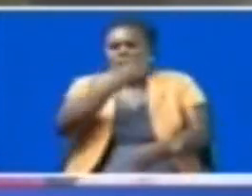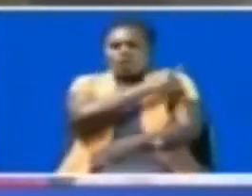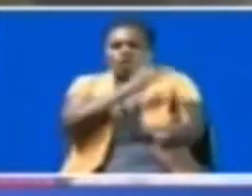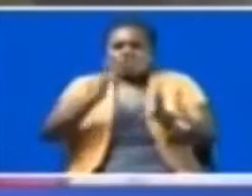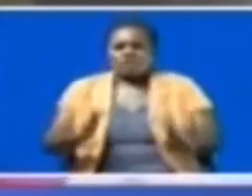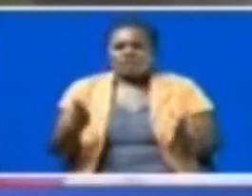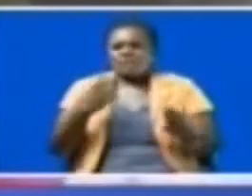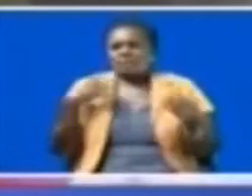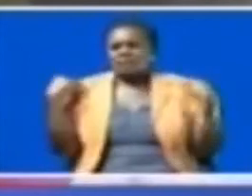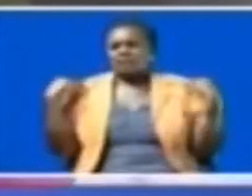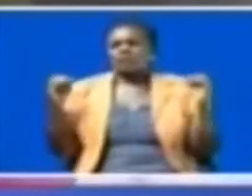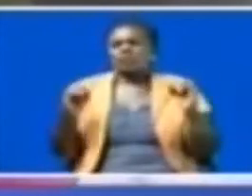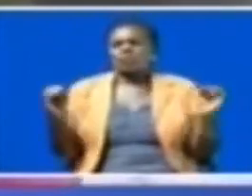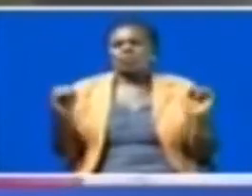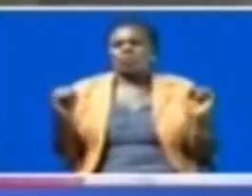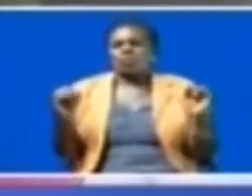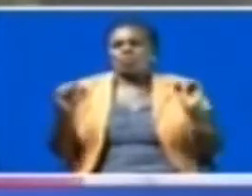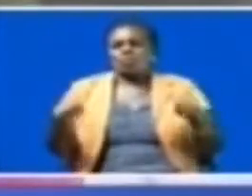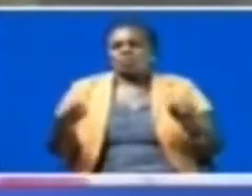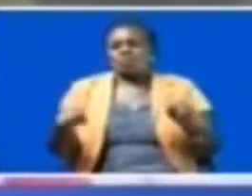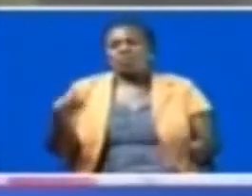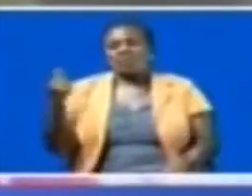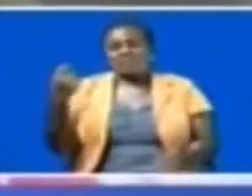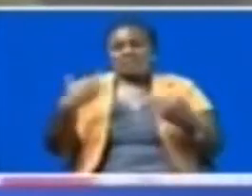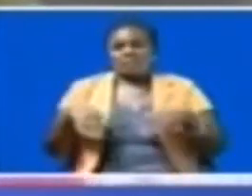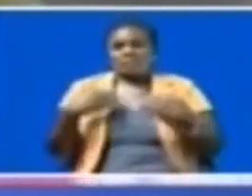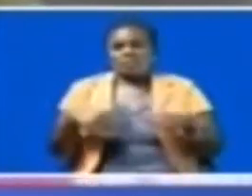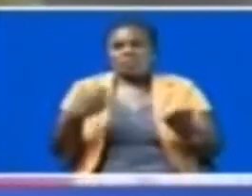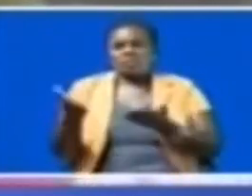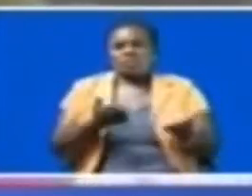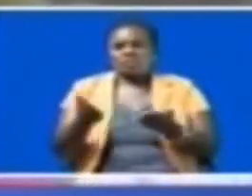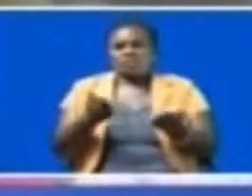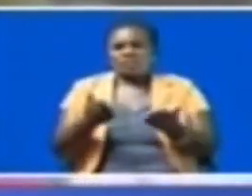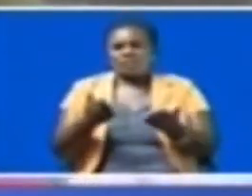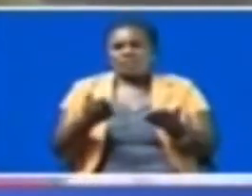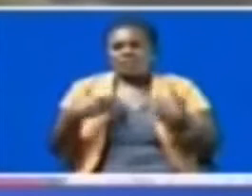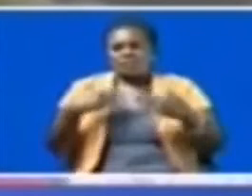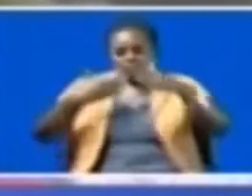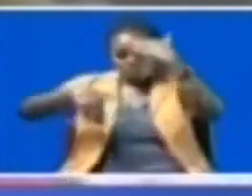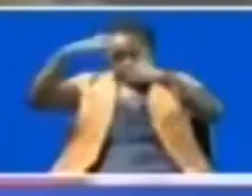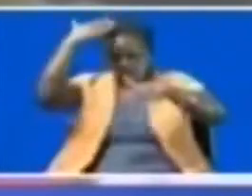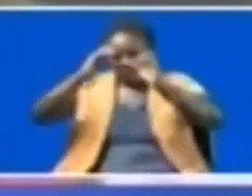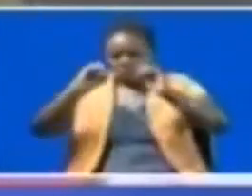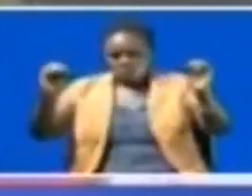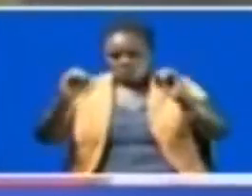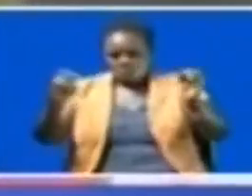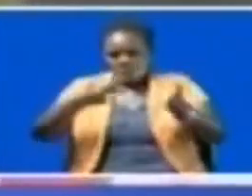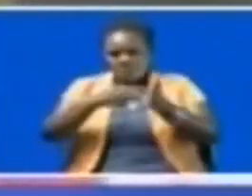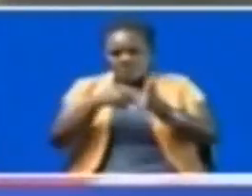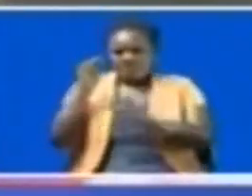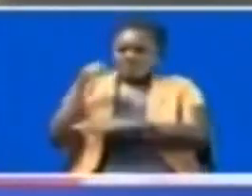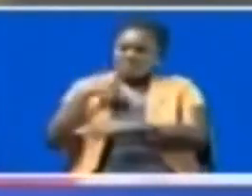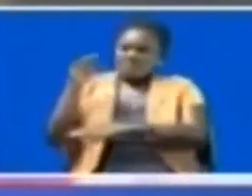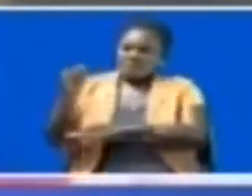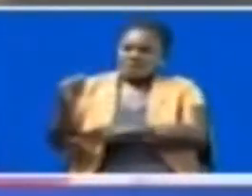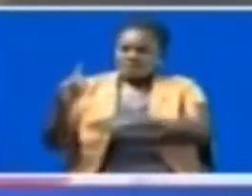practice, and that exposing Kenyans to services by unqualified persons. And therefore, I request that